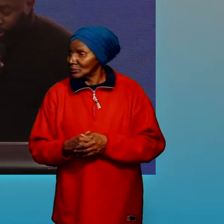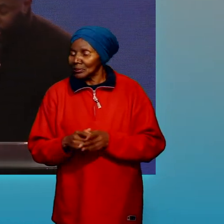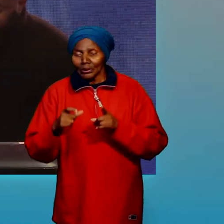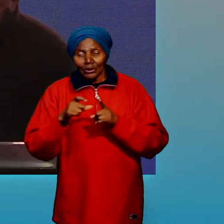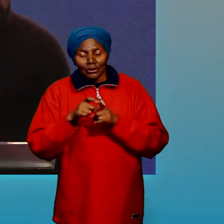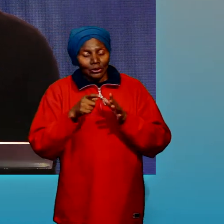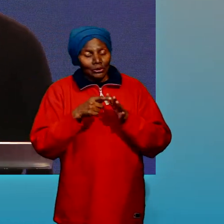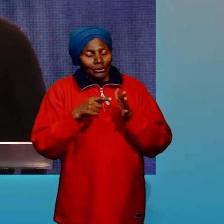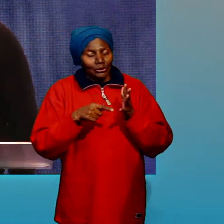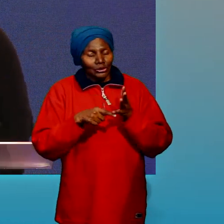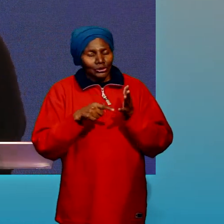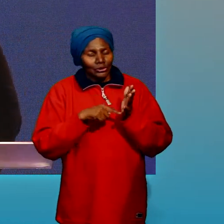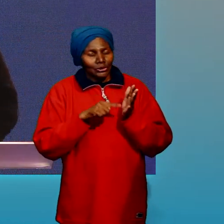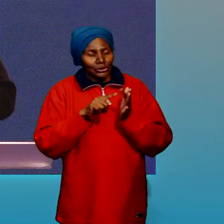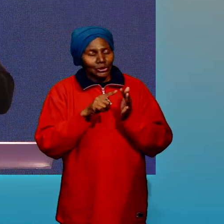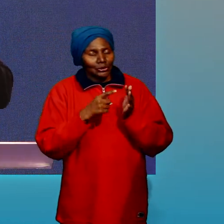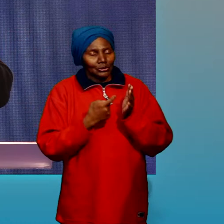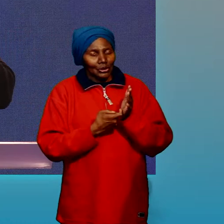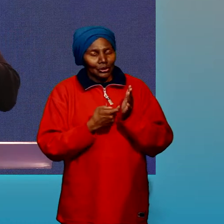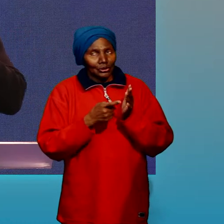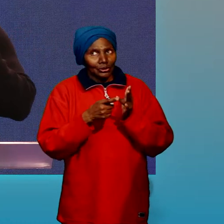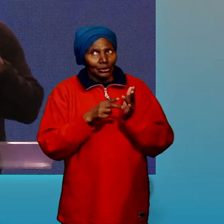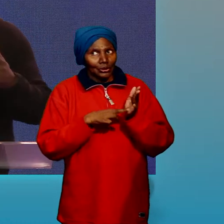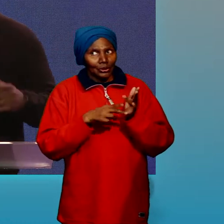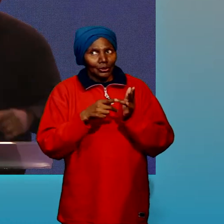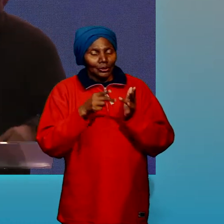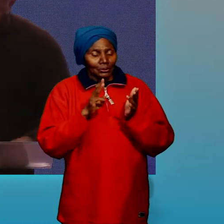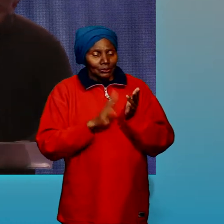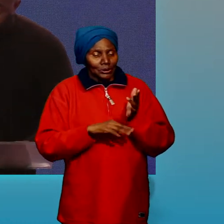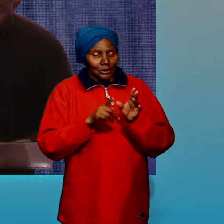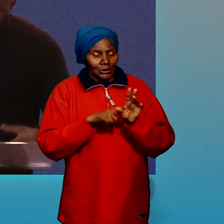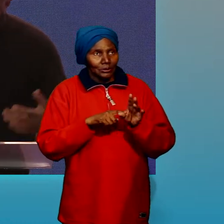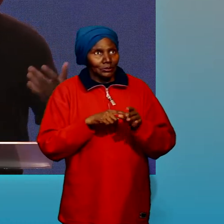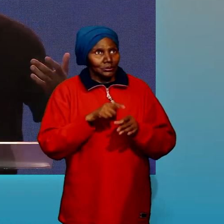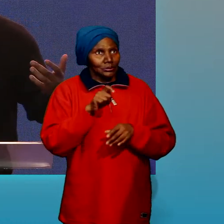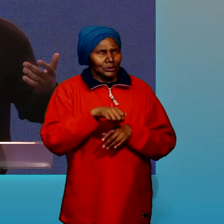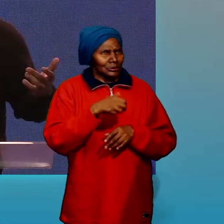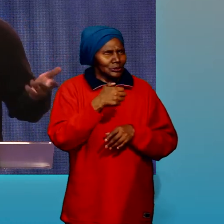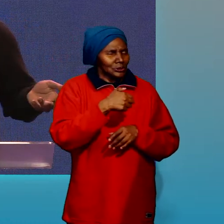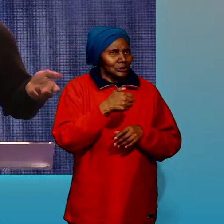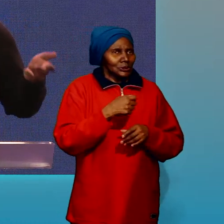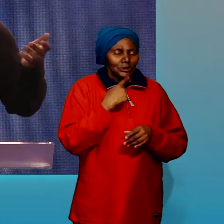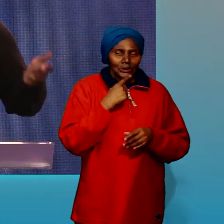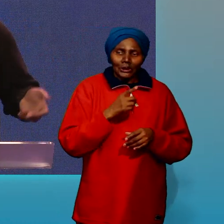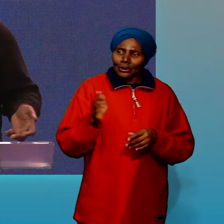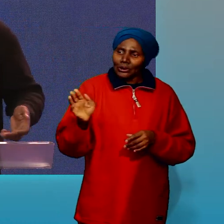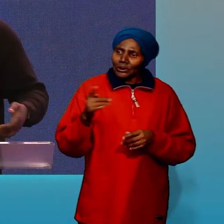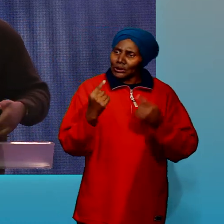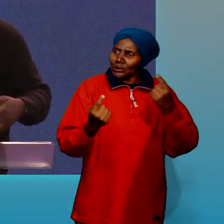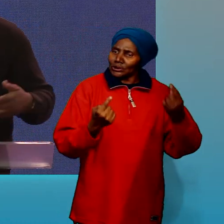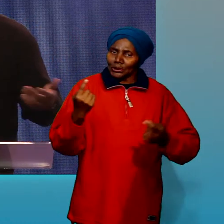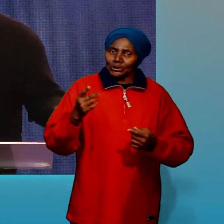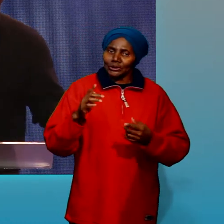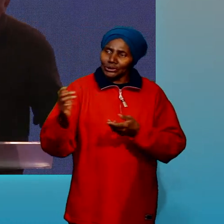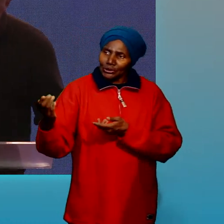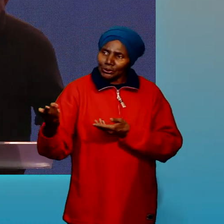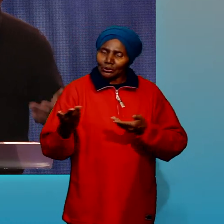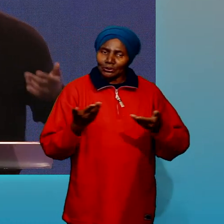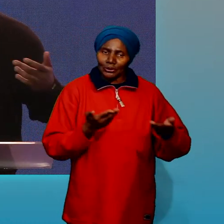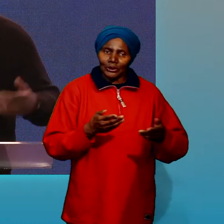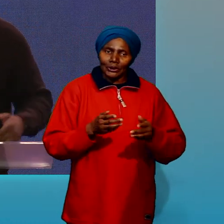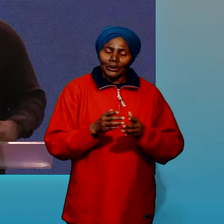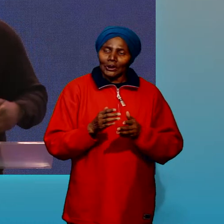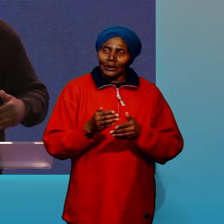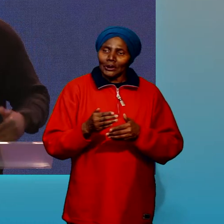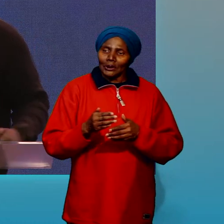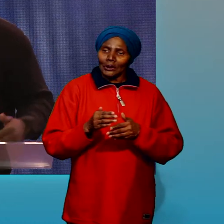Deuteronomy chapter 16, verse 17. Each of you must bring a gift in proportion to